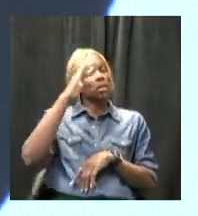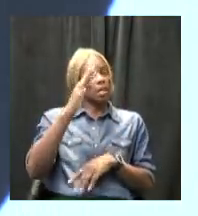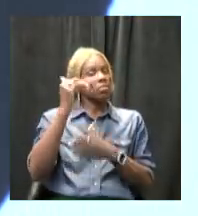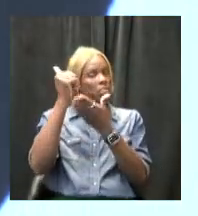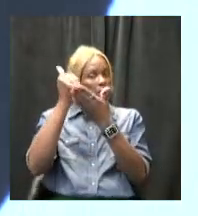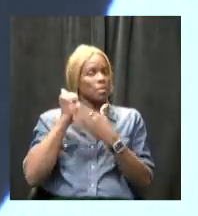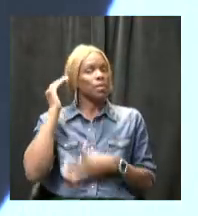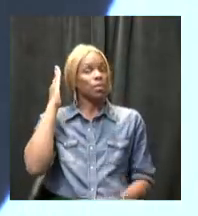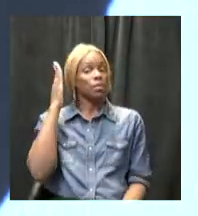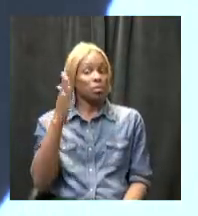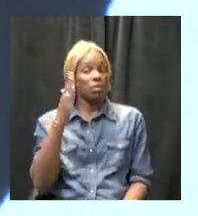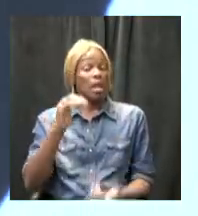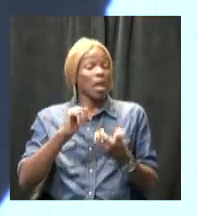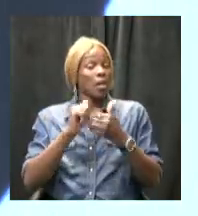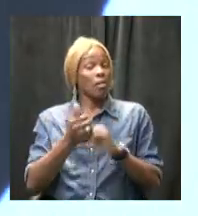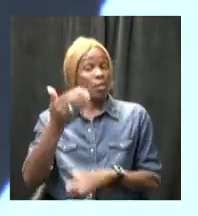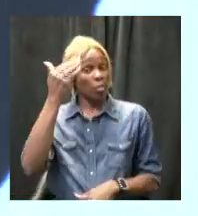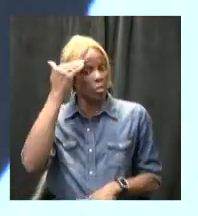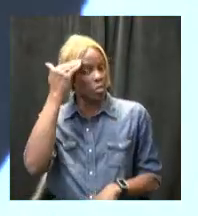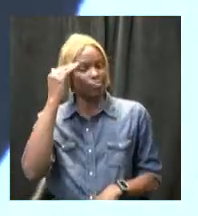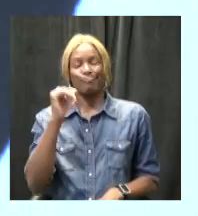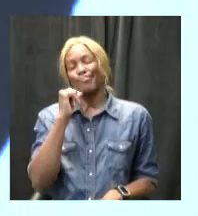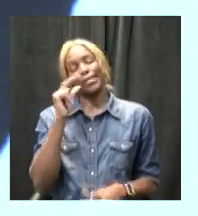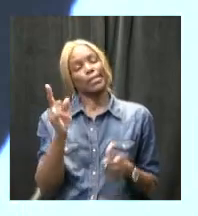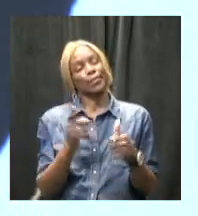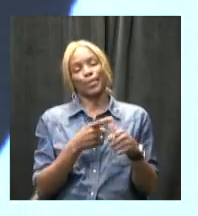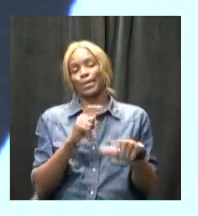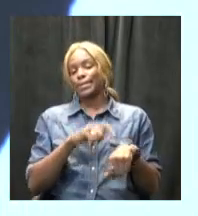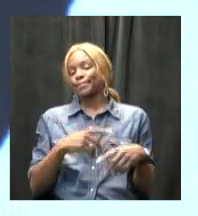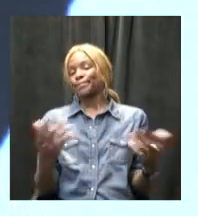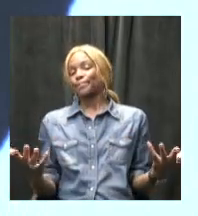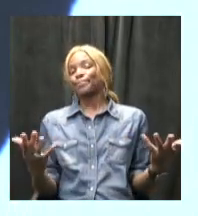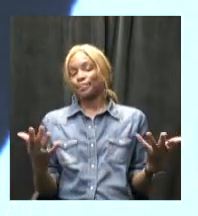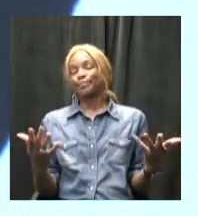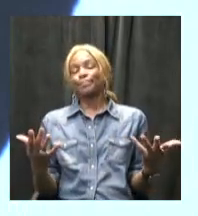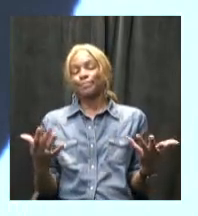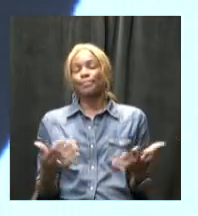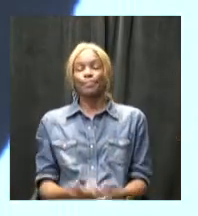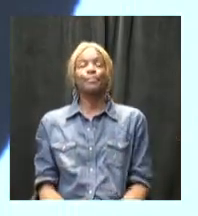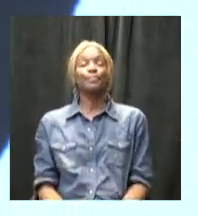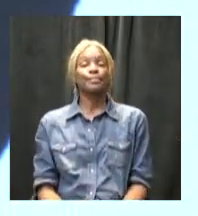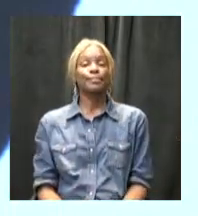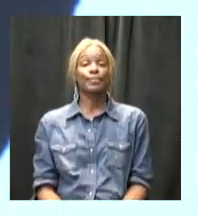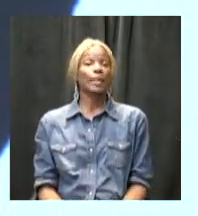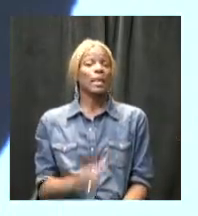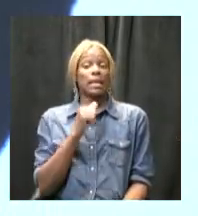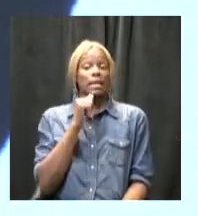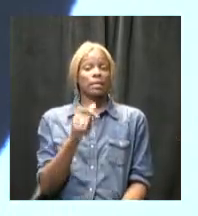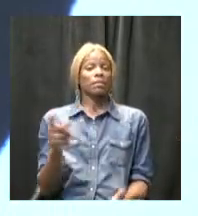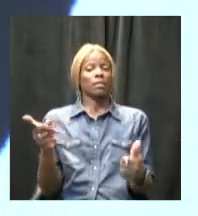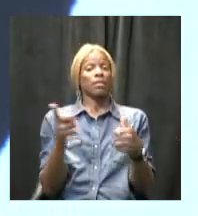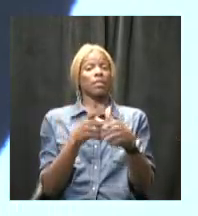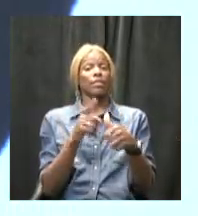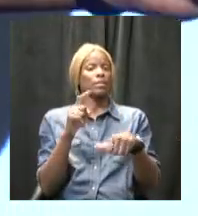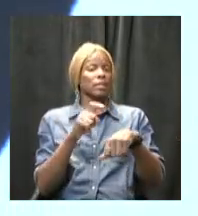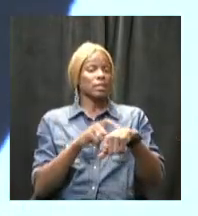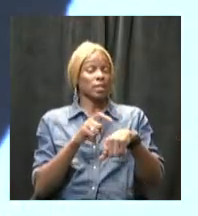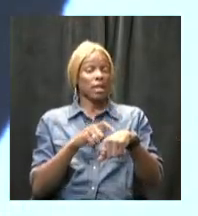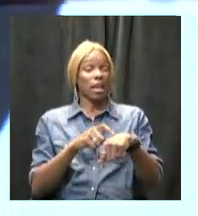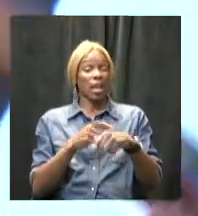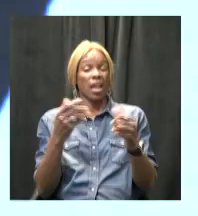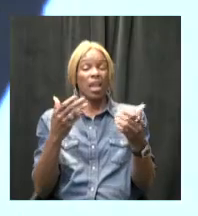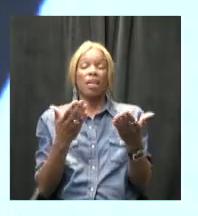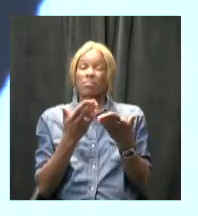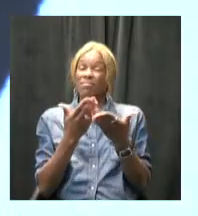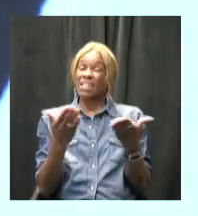through. How do I know? Because this ain't the first time He got me through. This ain't the first time that things have